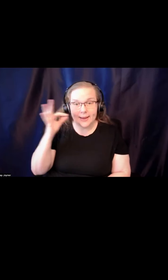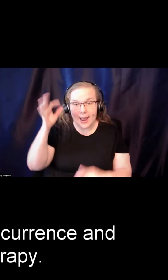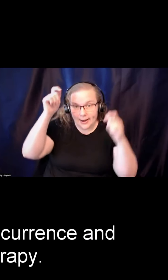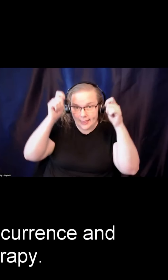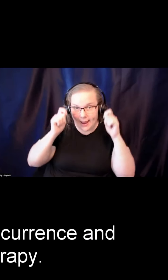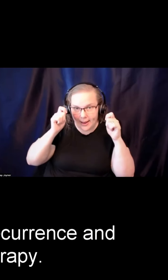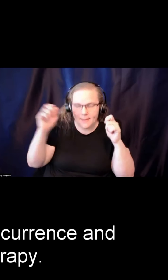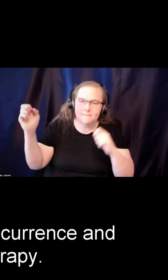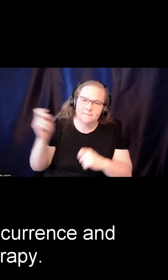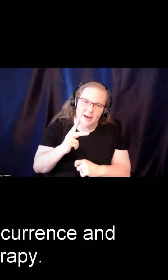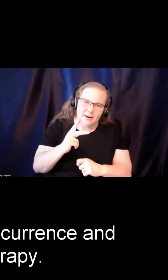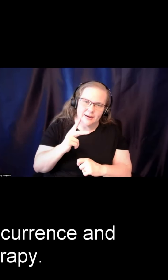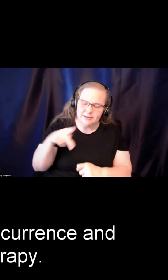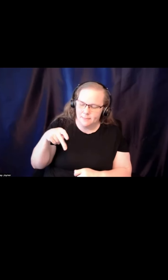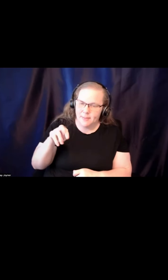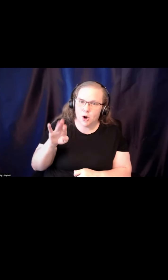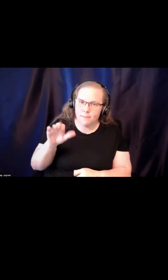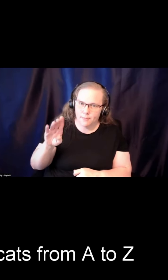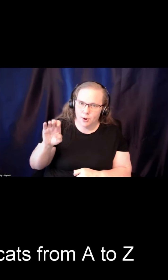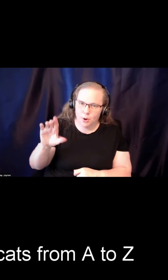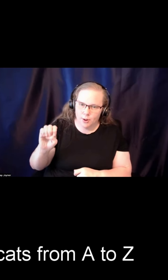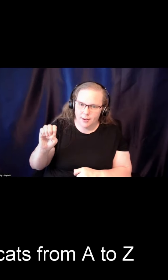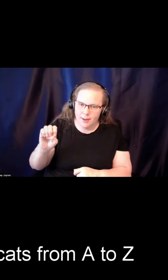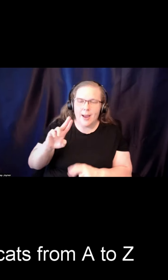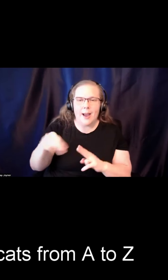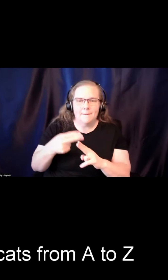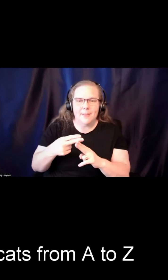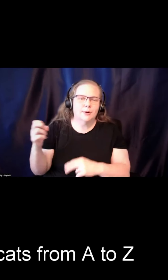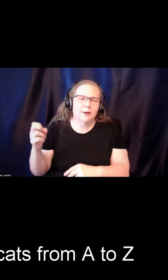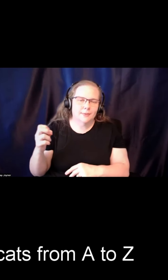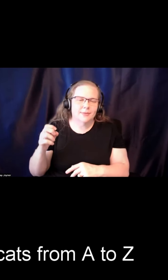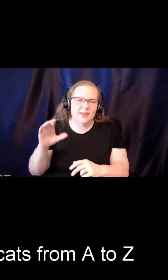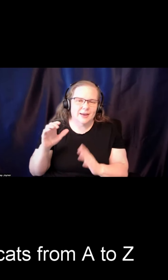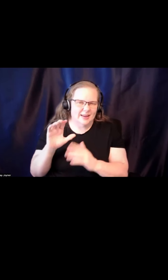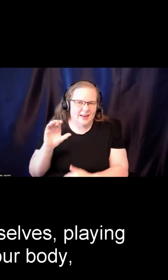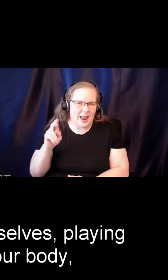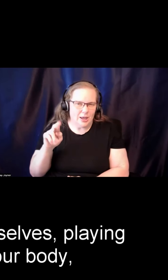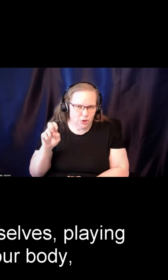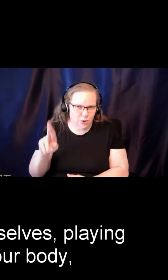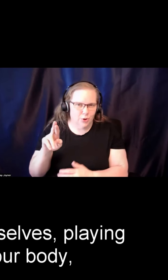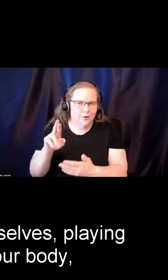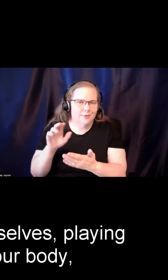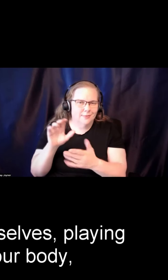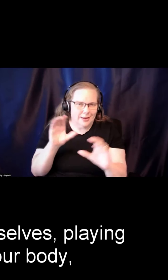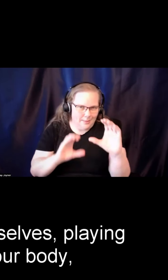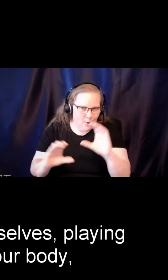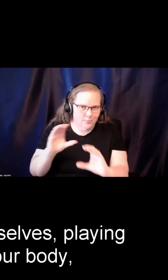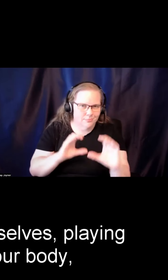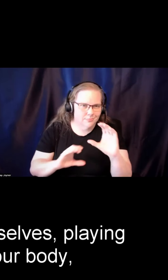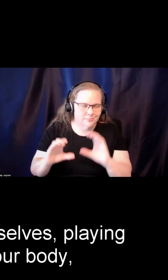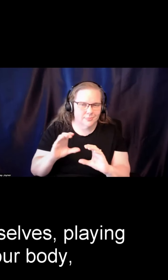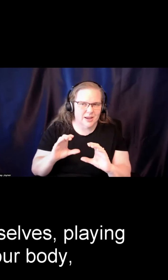Back a parable about recurrence and chemotherapy. That platoon of tiny cats from A to Z are the drugs themselves,